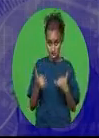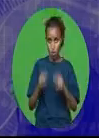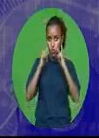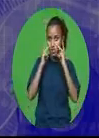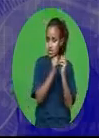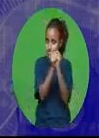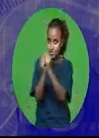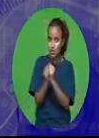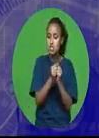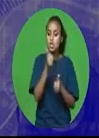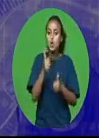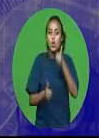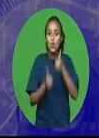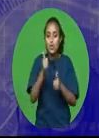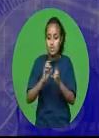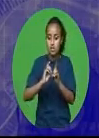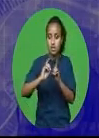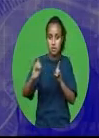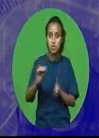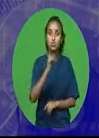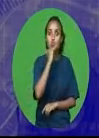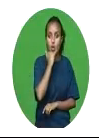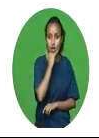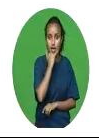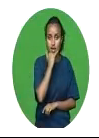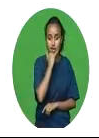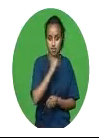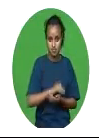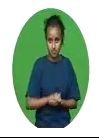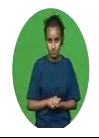see together which of the dimensions are wrong.